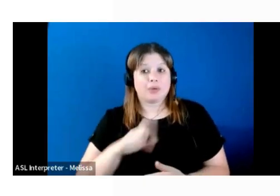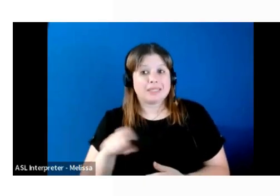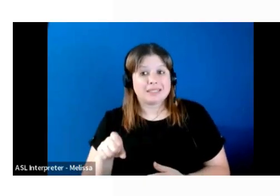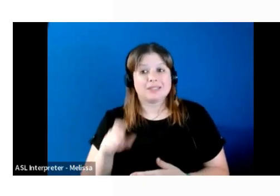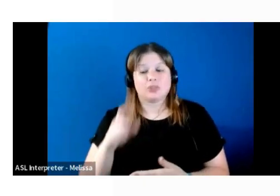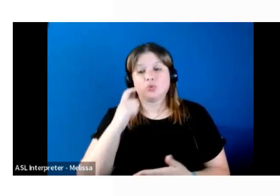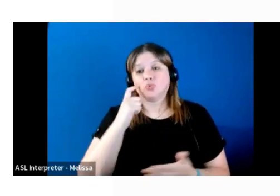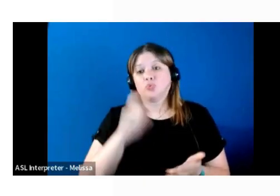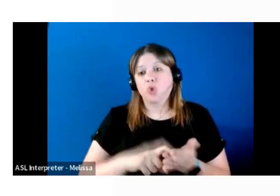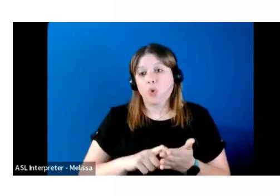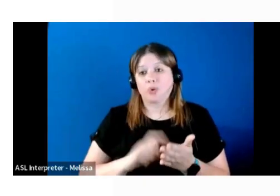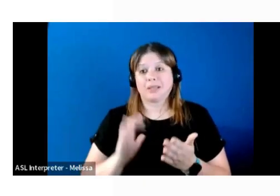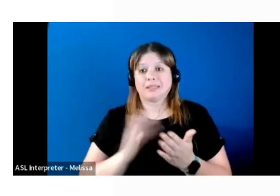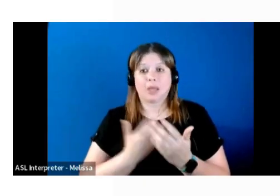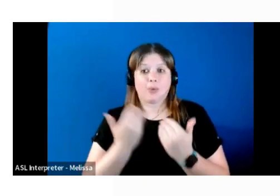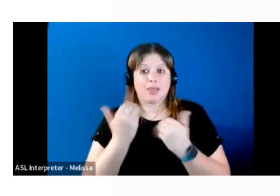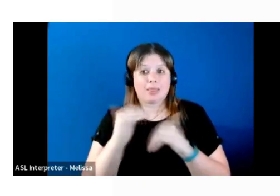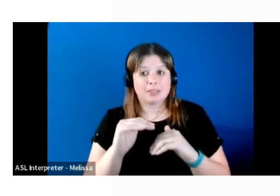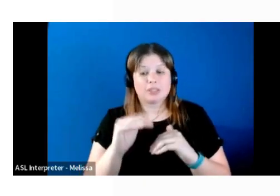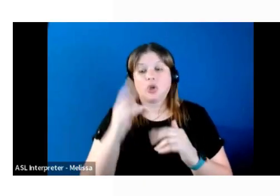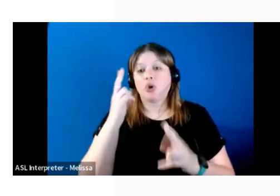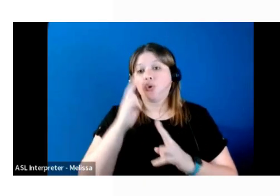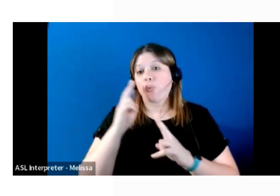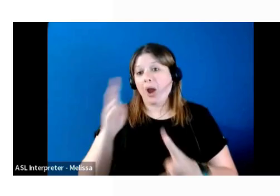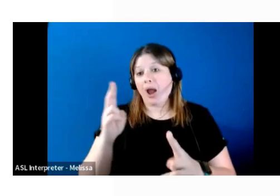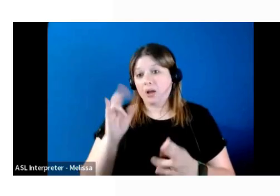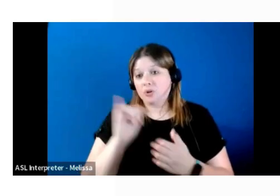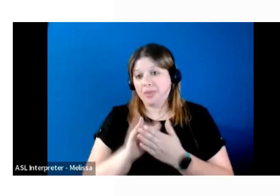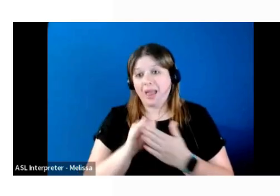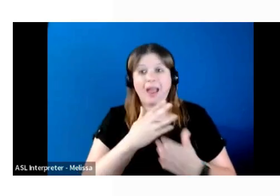to honor them, and to defend them.